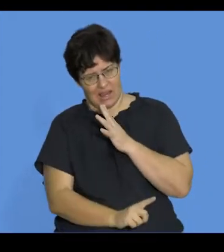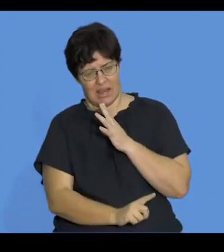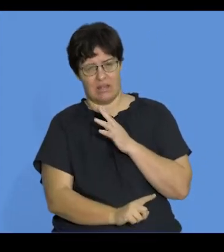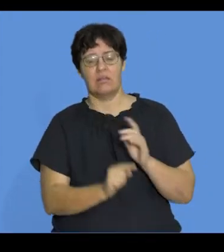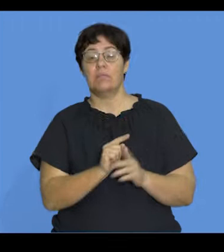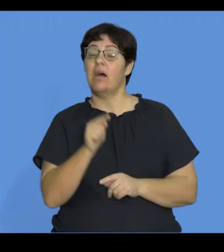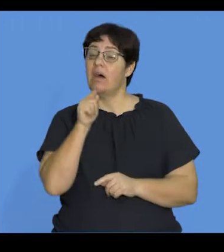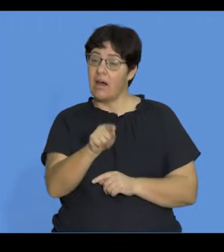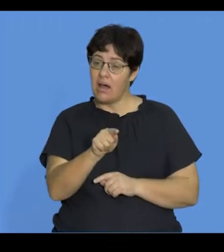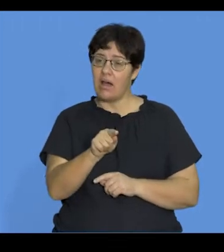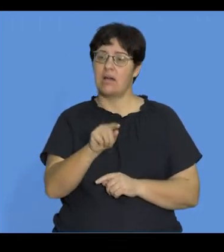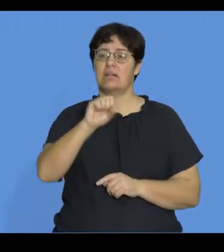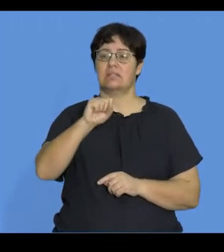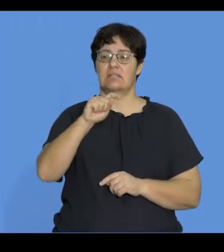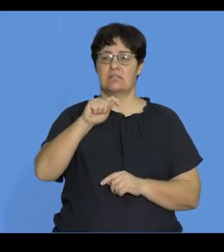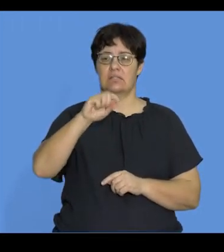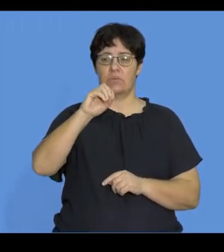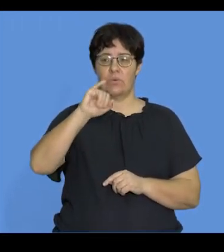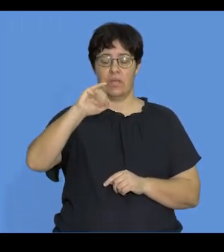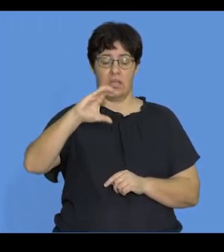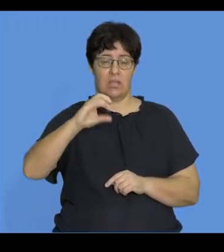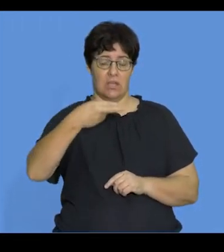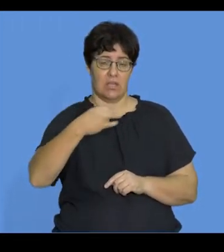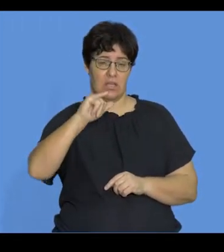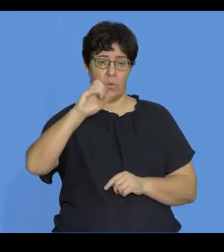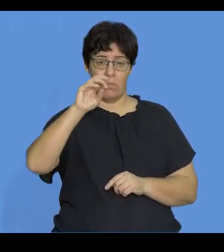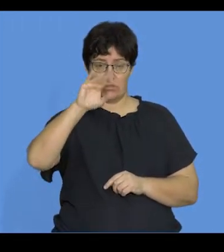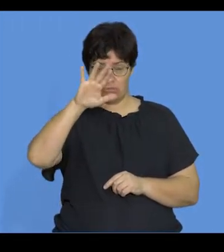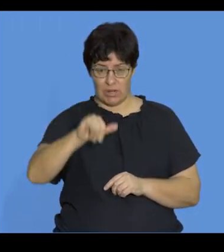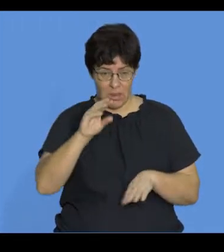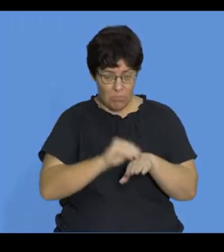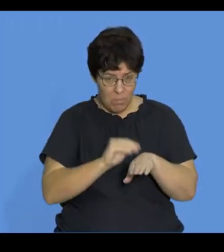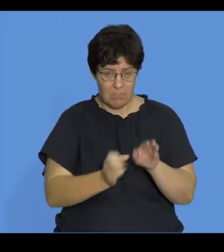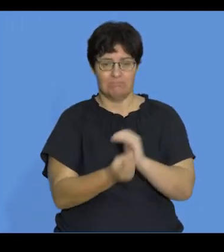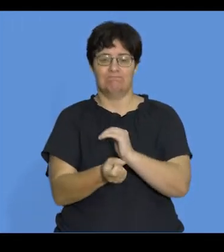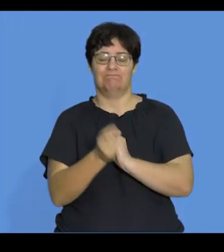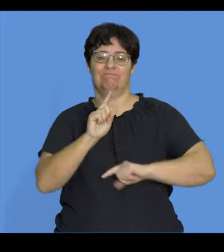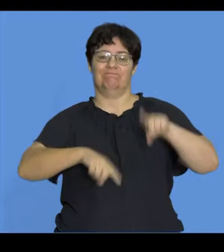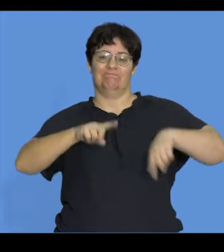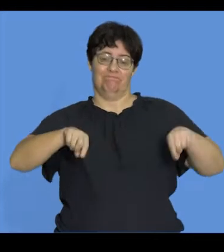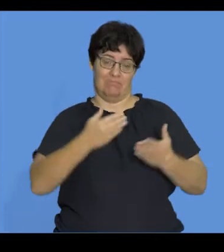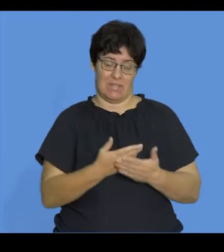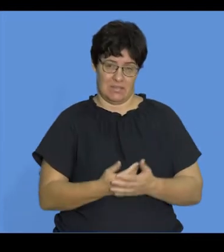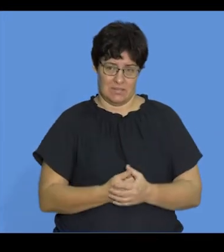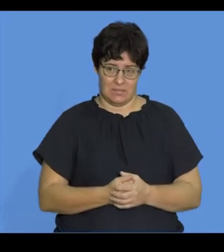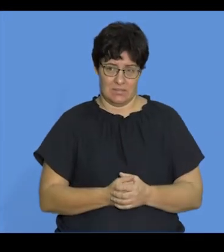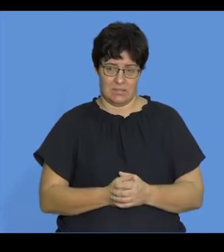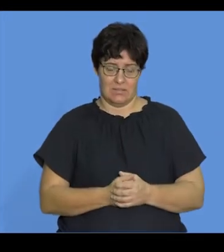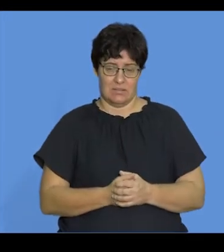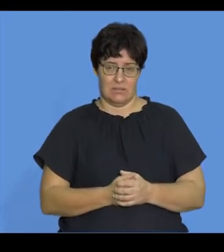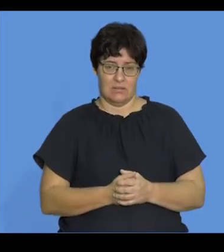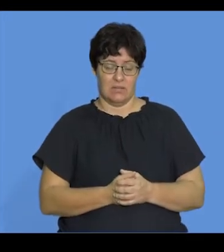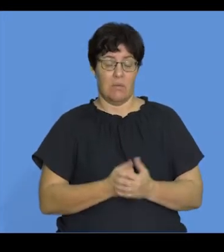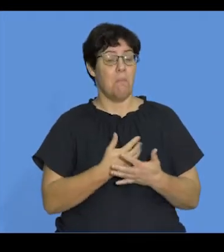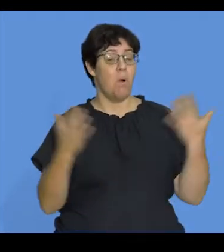a stoichiometric problem can be asked in whichever, context of chemistry, right? And the